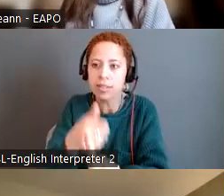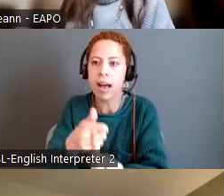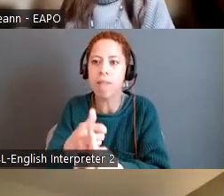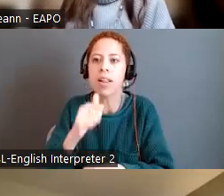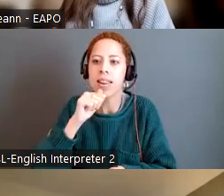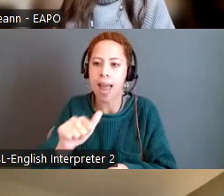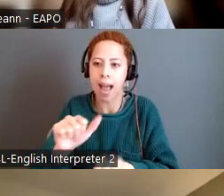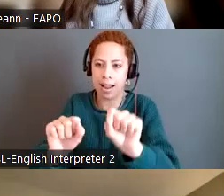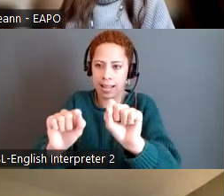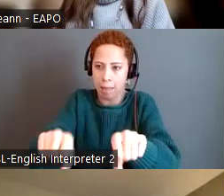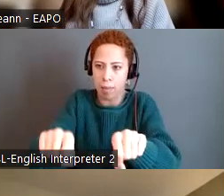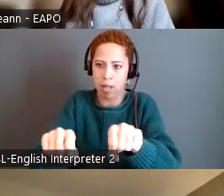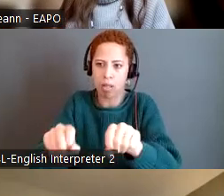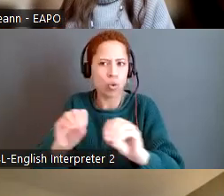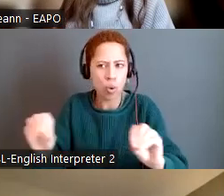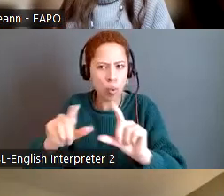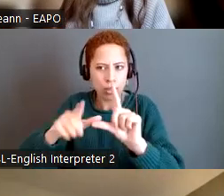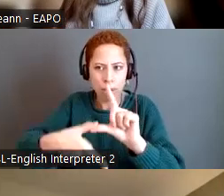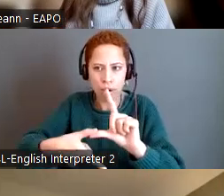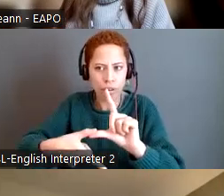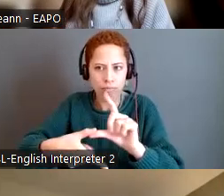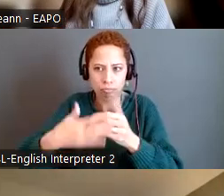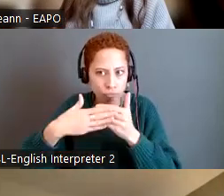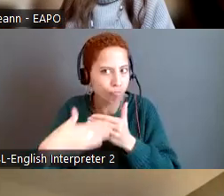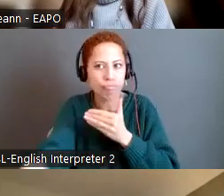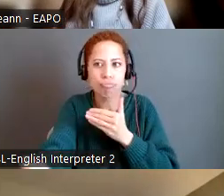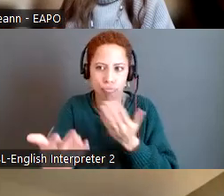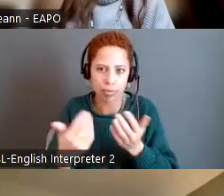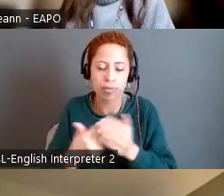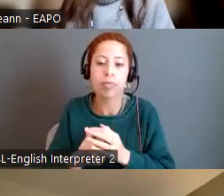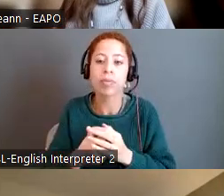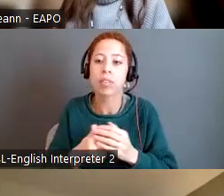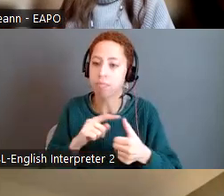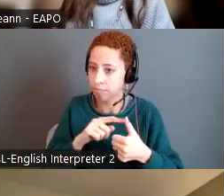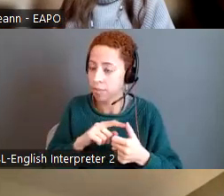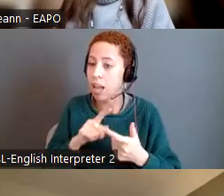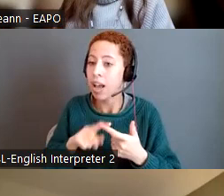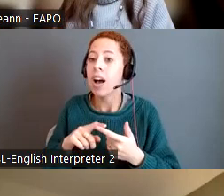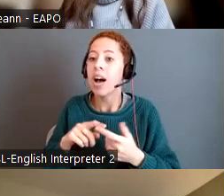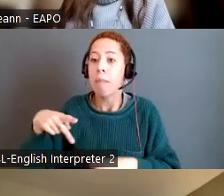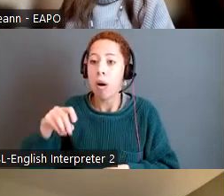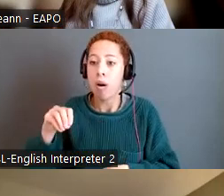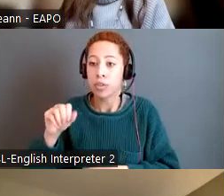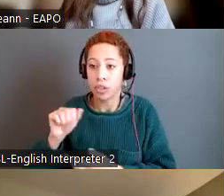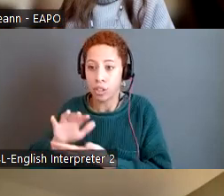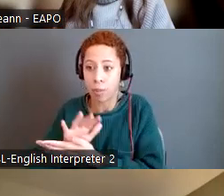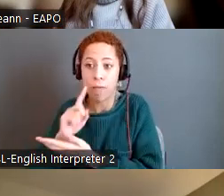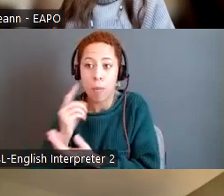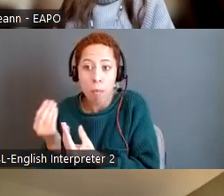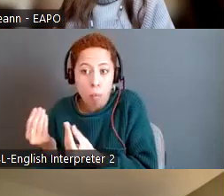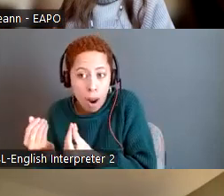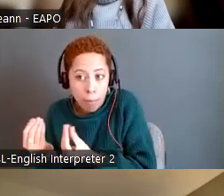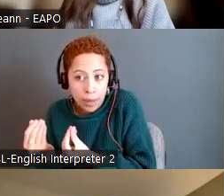incapable. It doesn't expire. If you're considering a power of attorney for property, there is the power of attorney for property, and then there is